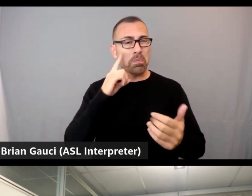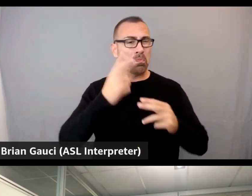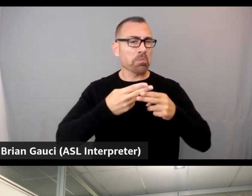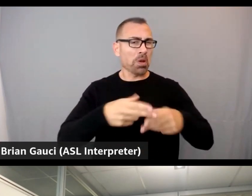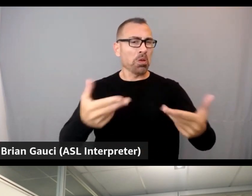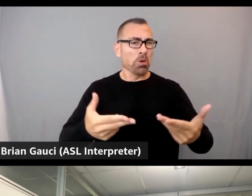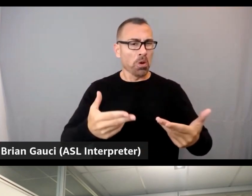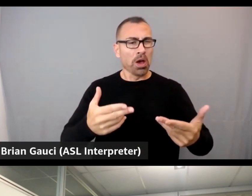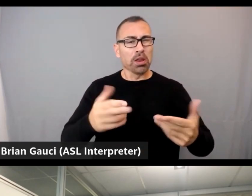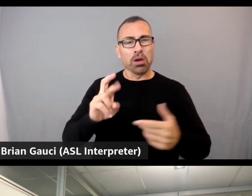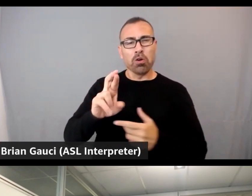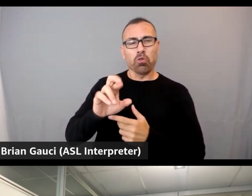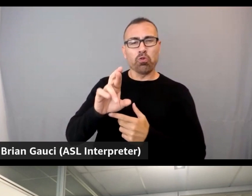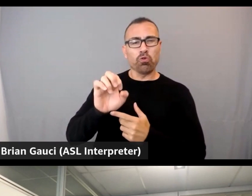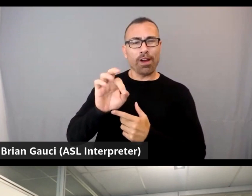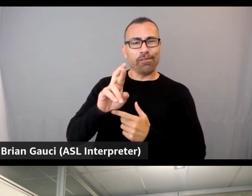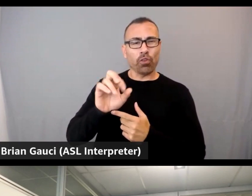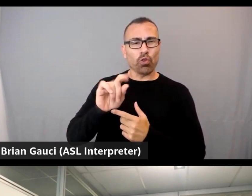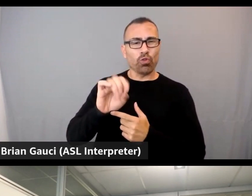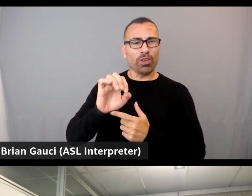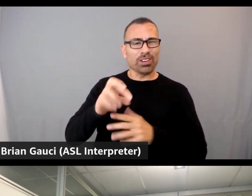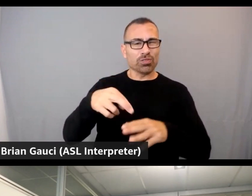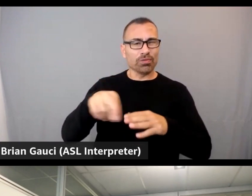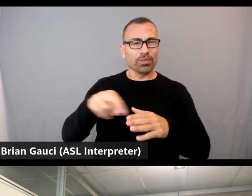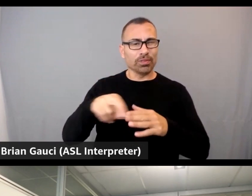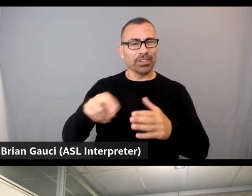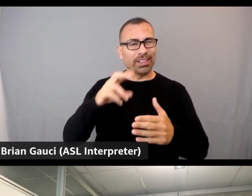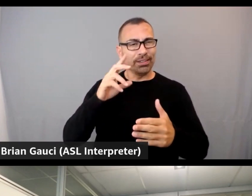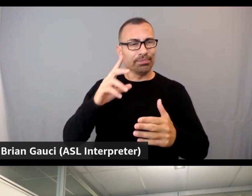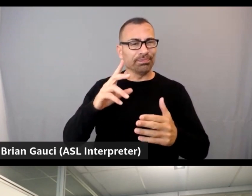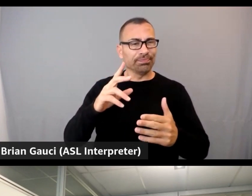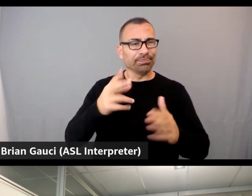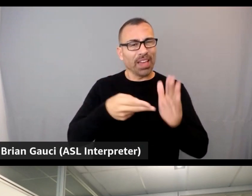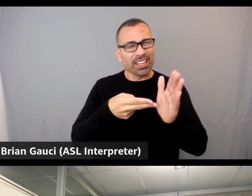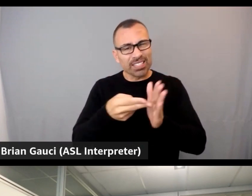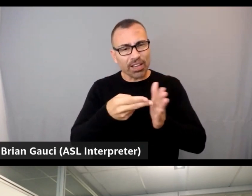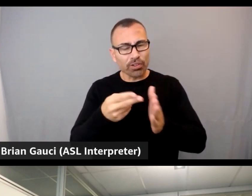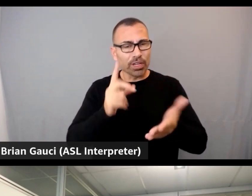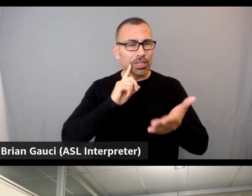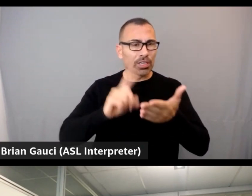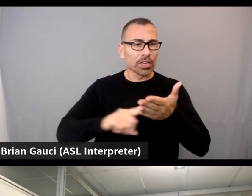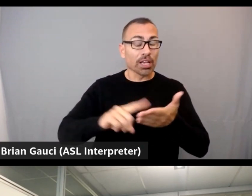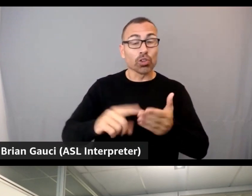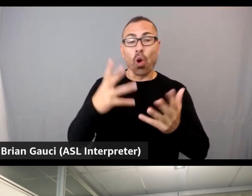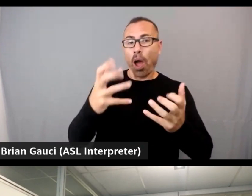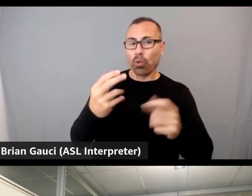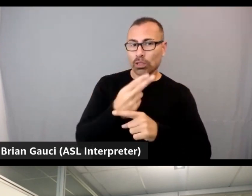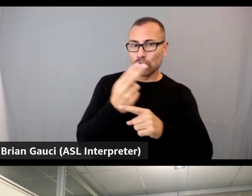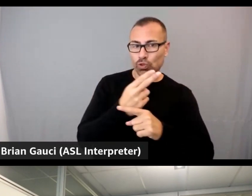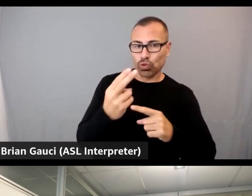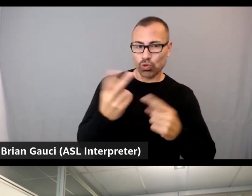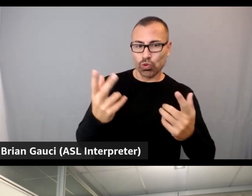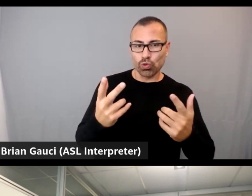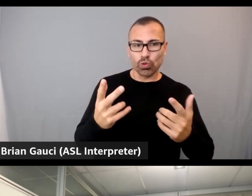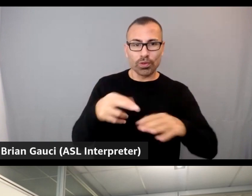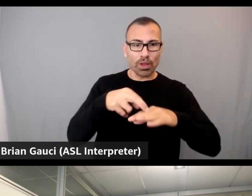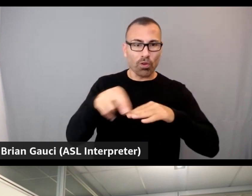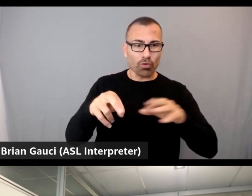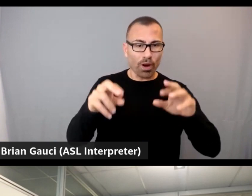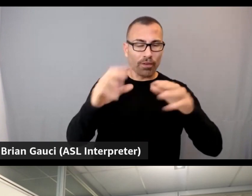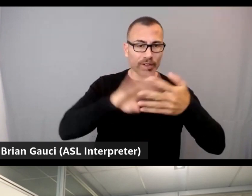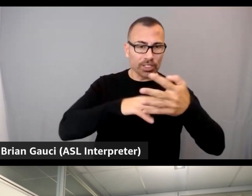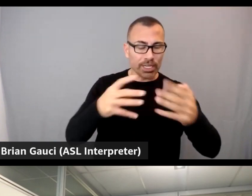basically, hey, I want to use a reference table. My data has a state and a zip code, and I want to make sure that that's a valid state and zip code